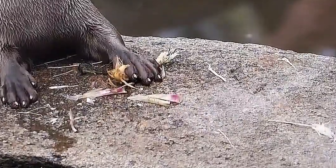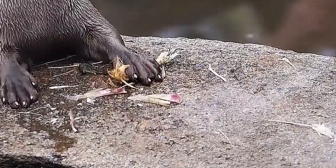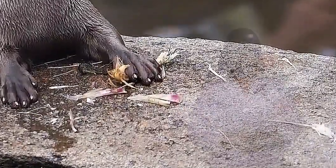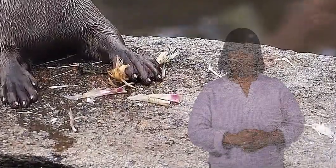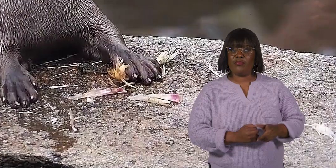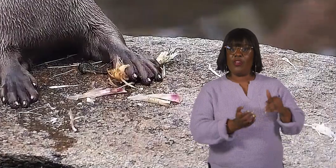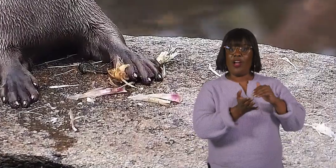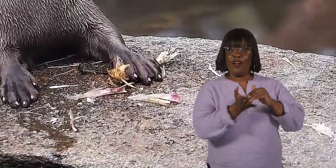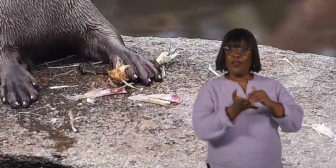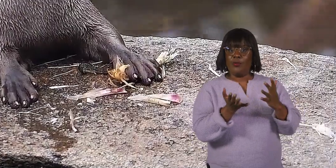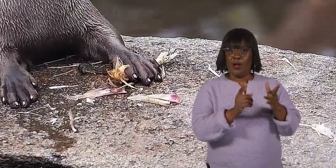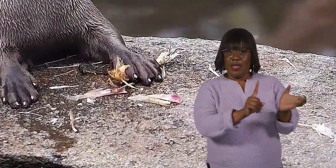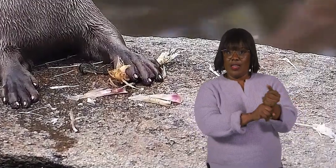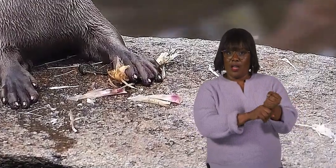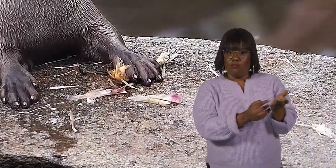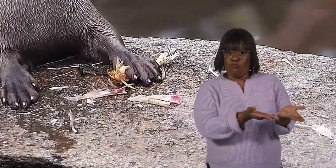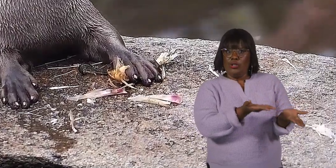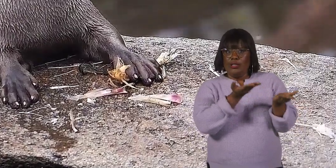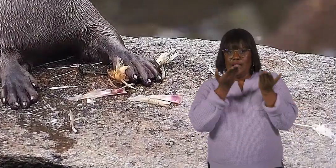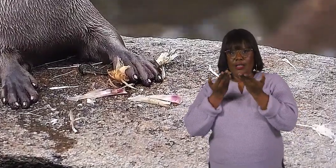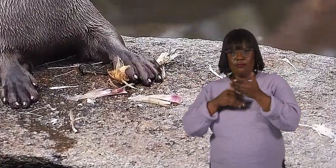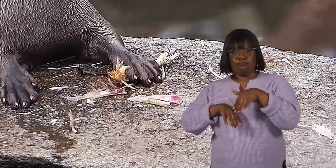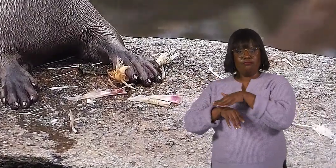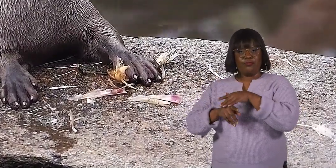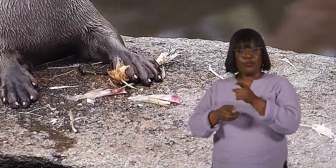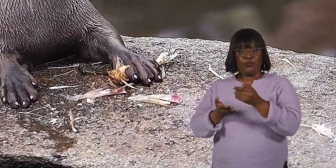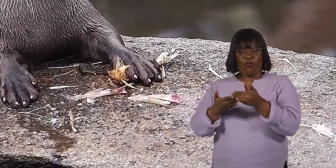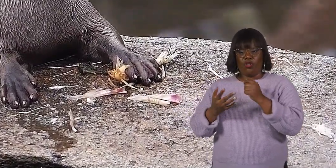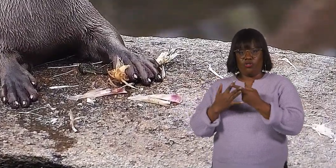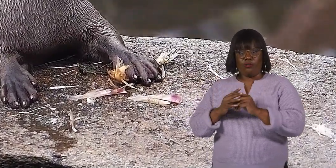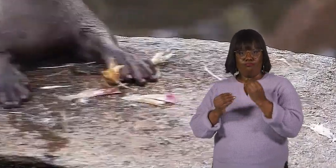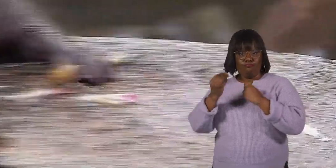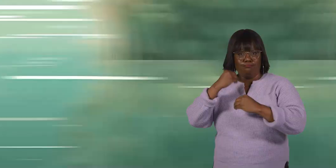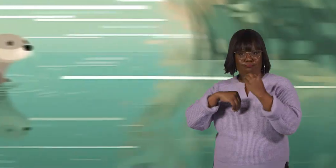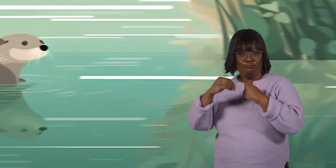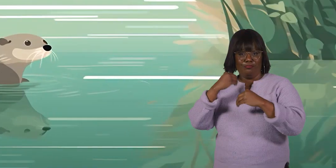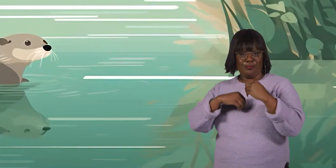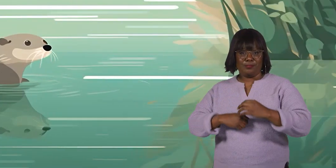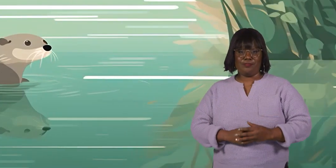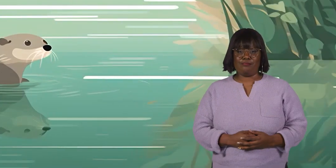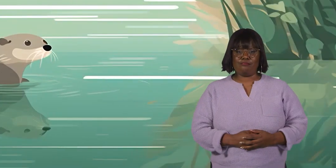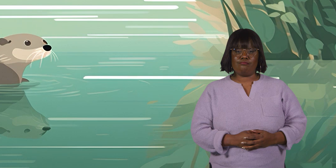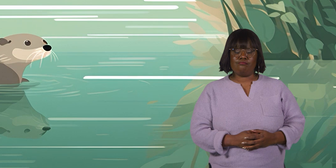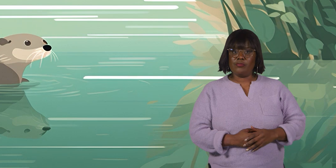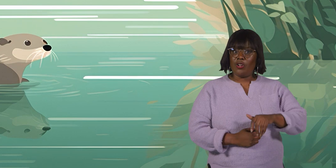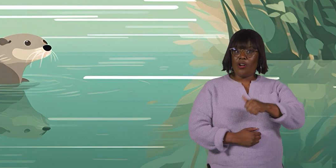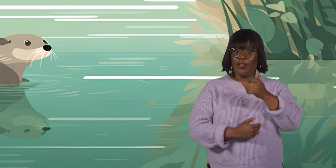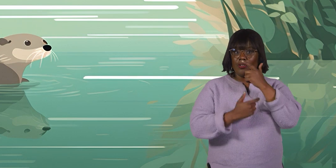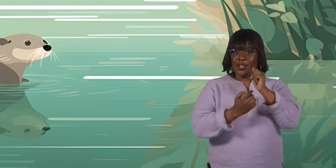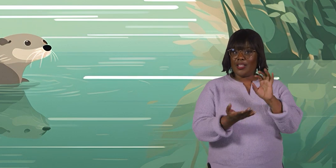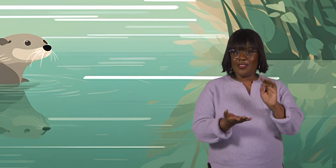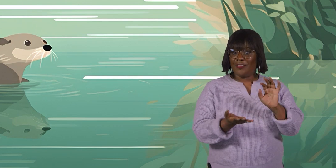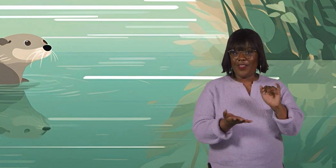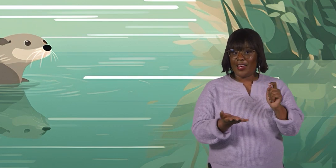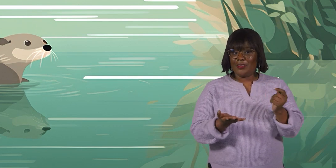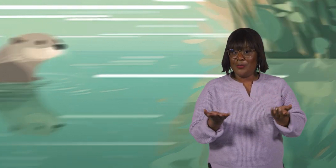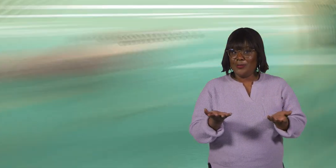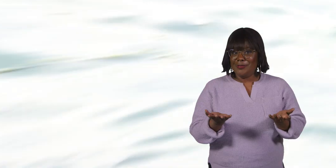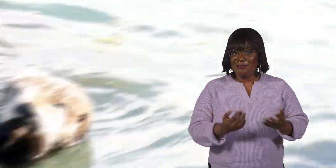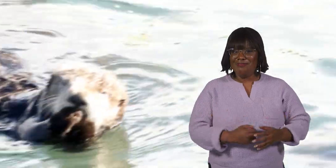They often bring their catch to the surface before they start to eat. Other interesting facts